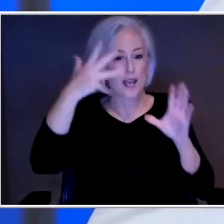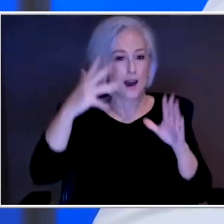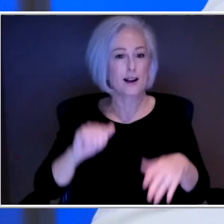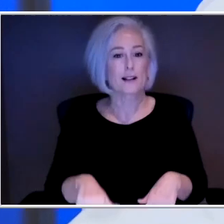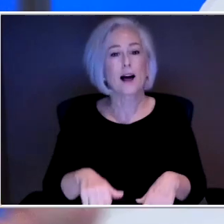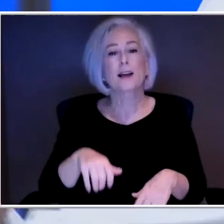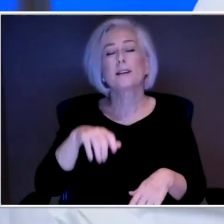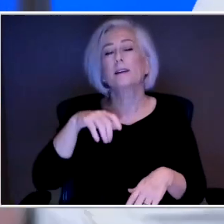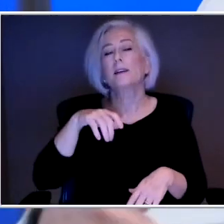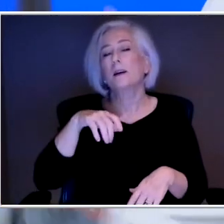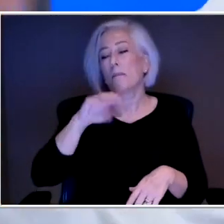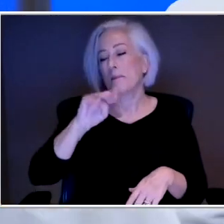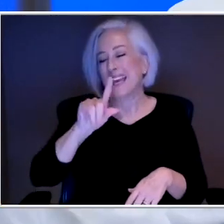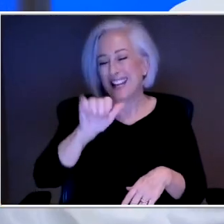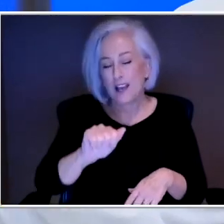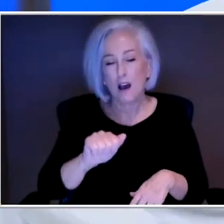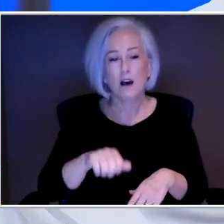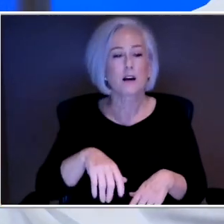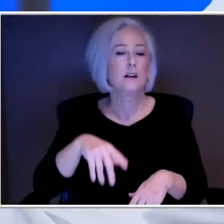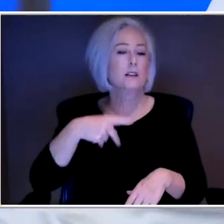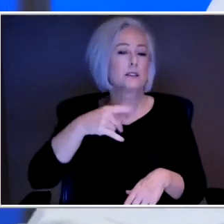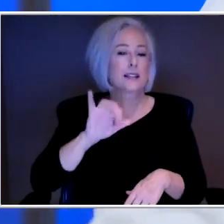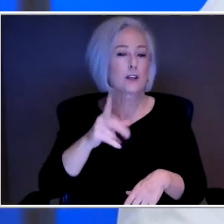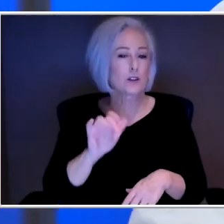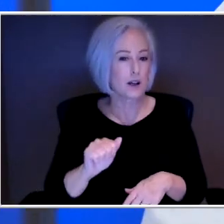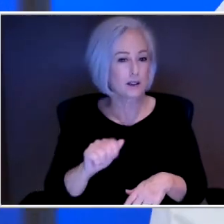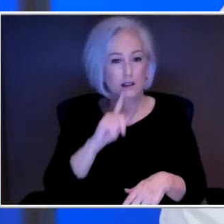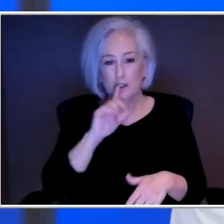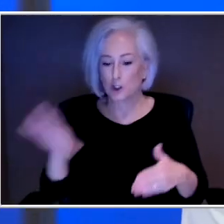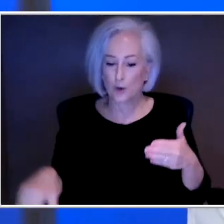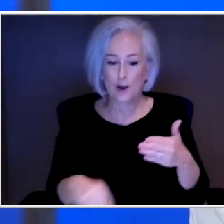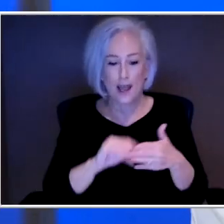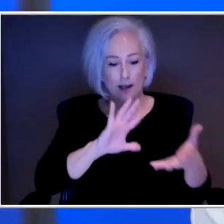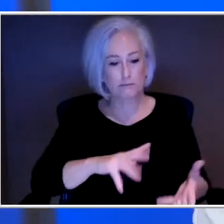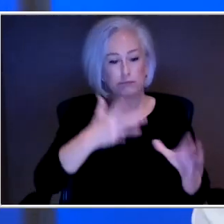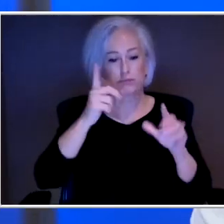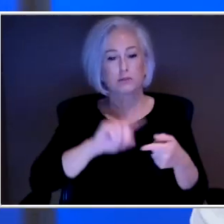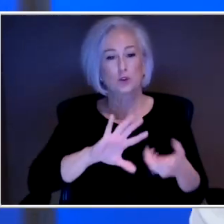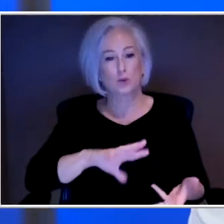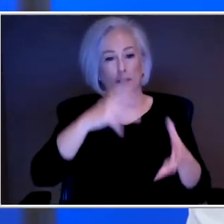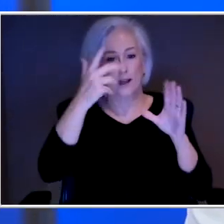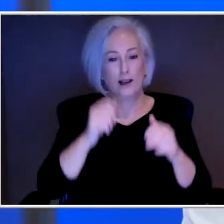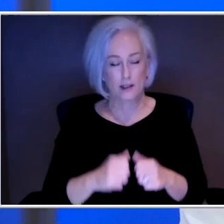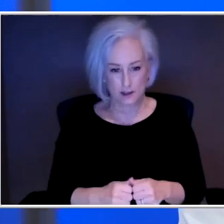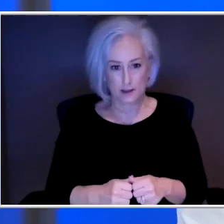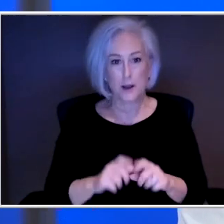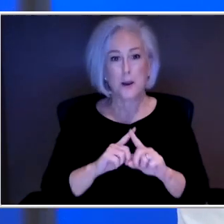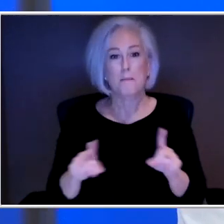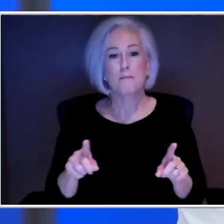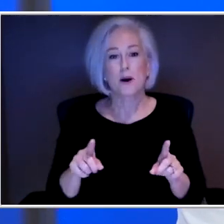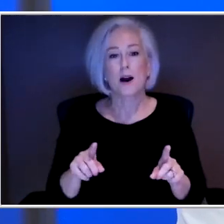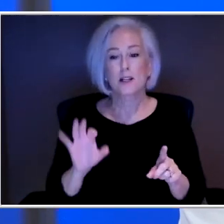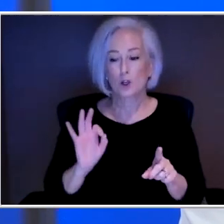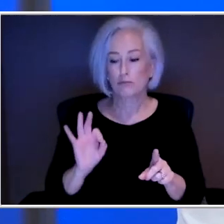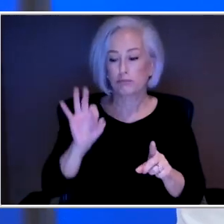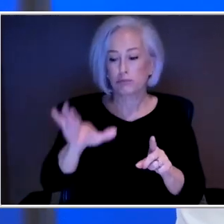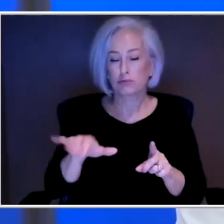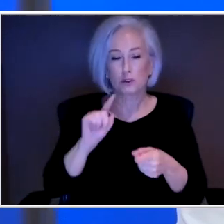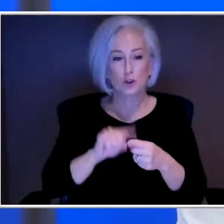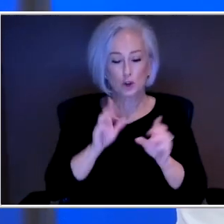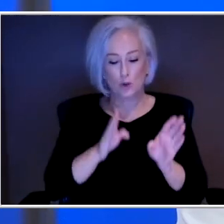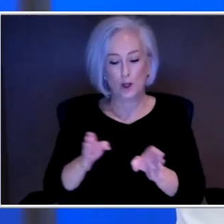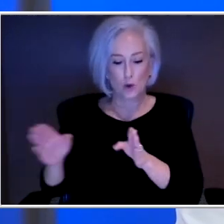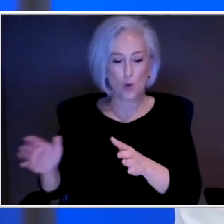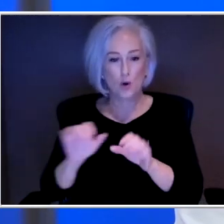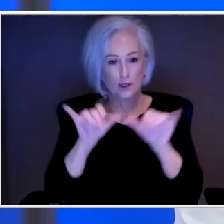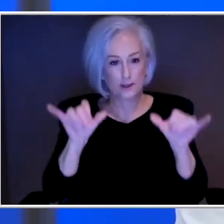mania, because you're just adding chaos to chaos, and so you're not getting anything. But whenever you drop a little bit of chaos into like an ordered system, you actually might be able to